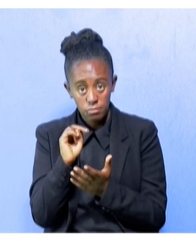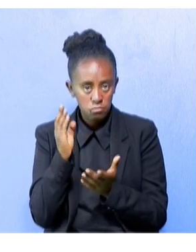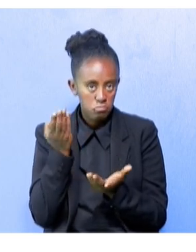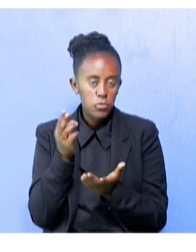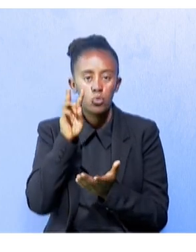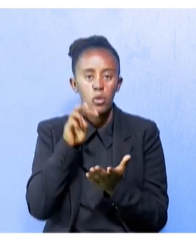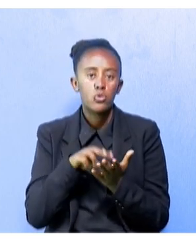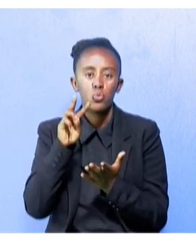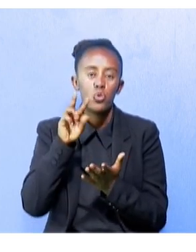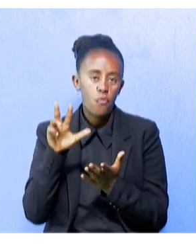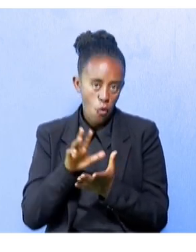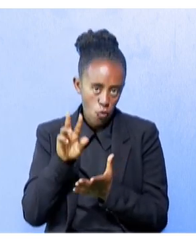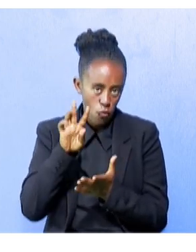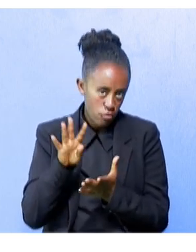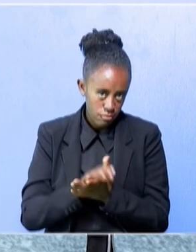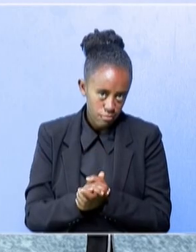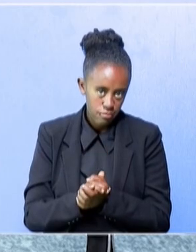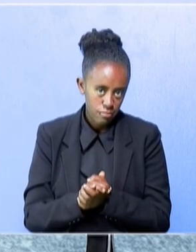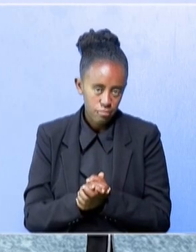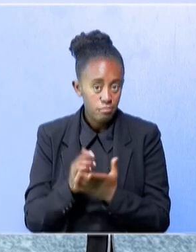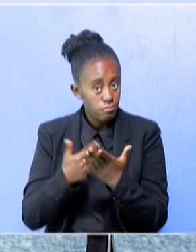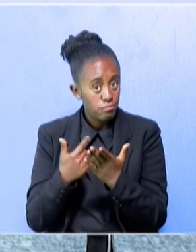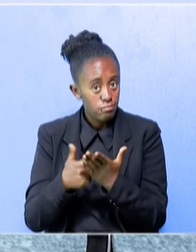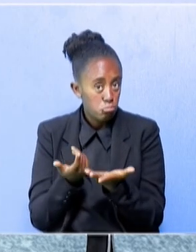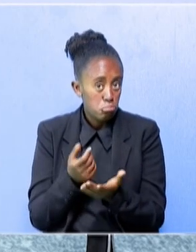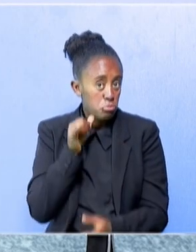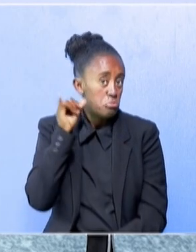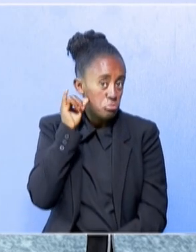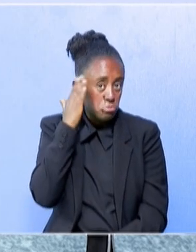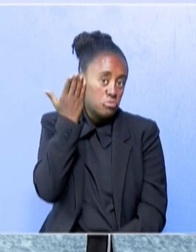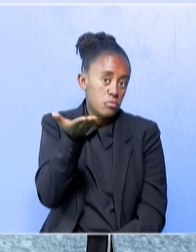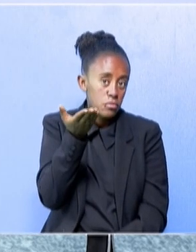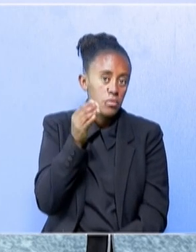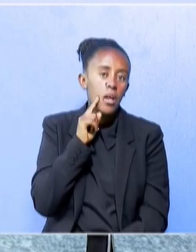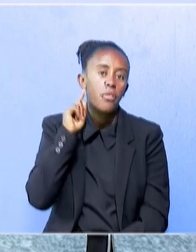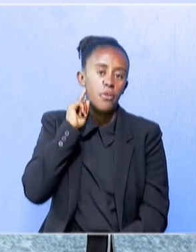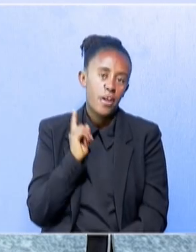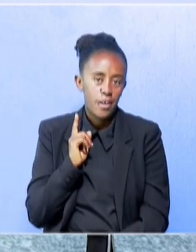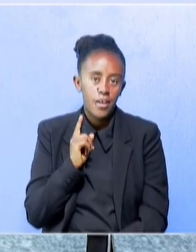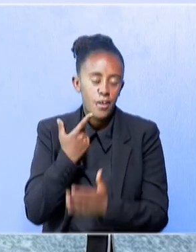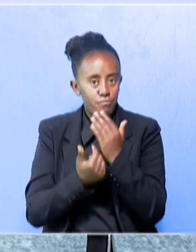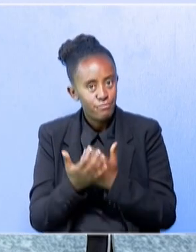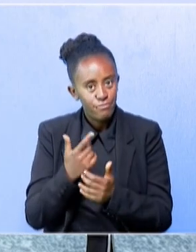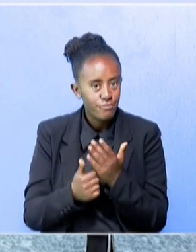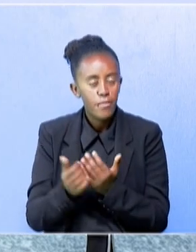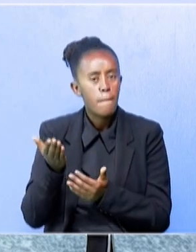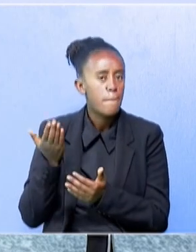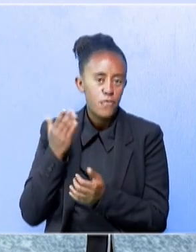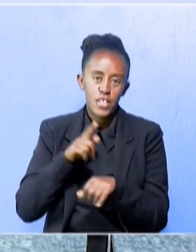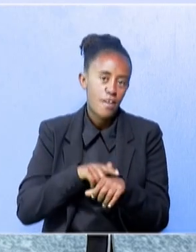These are all the past actions. Yesterday means it's obvious that we are talking about the previous